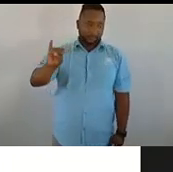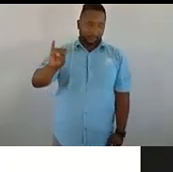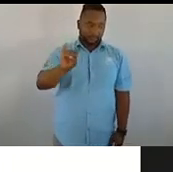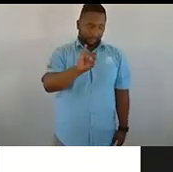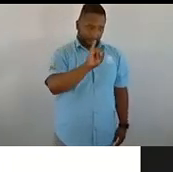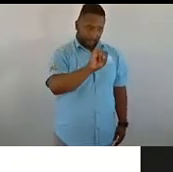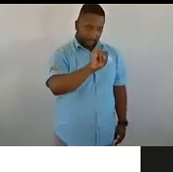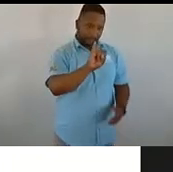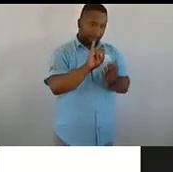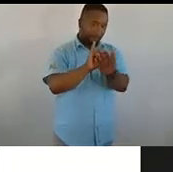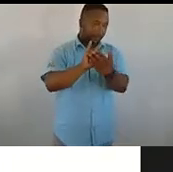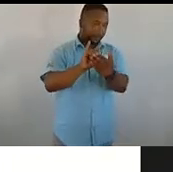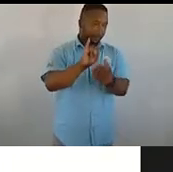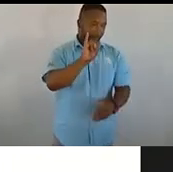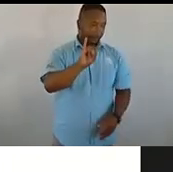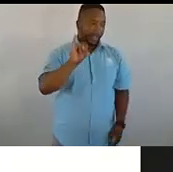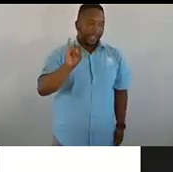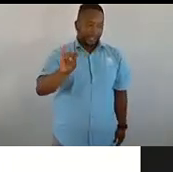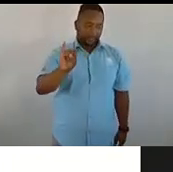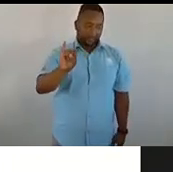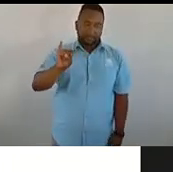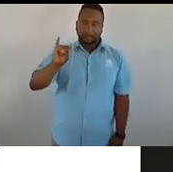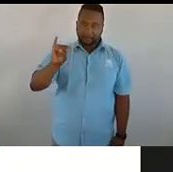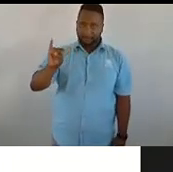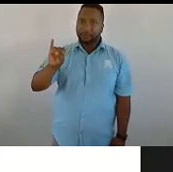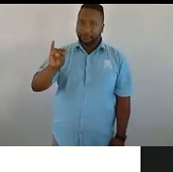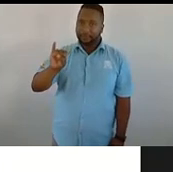several schools for the deaf. The I,